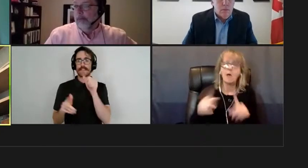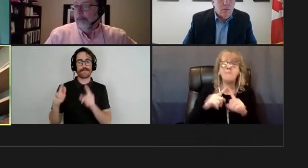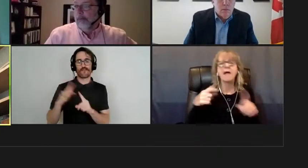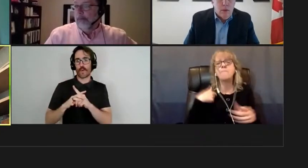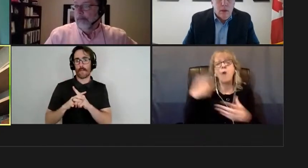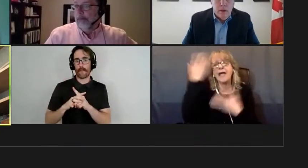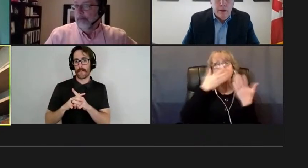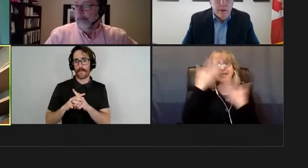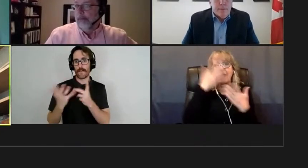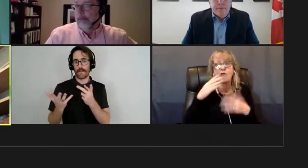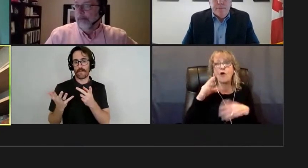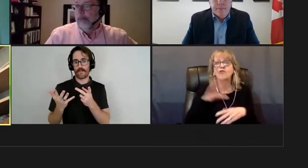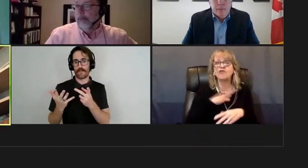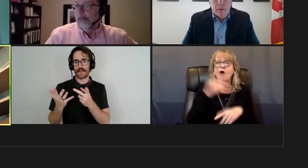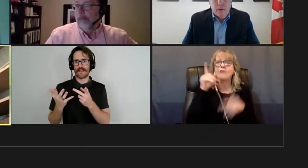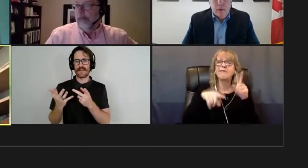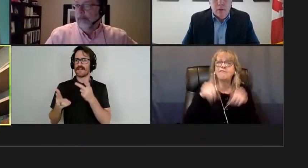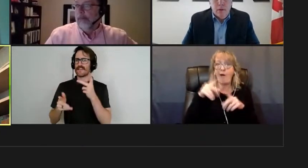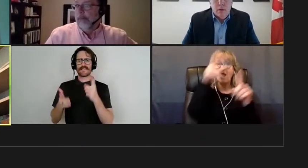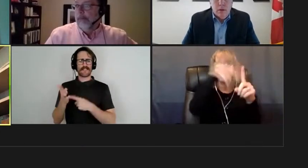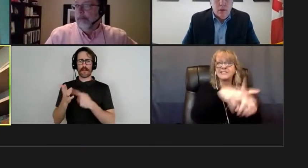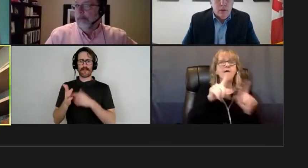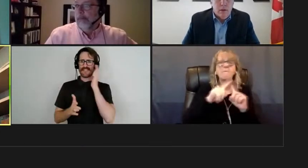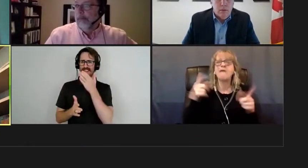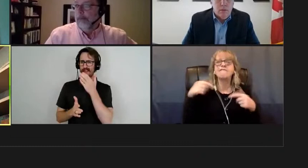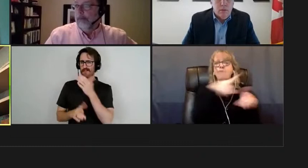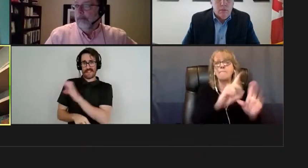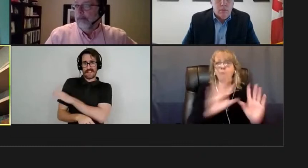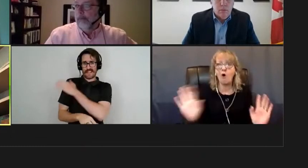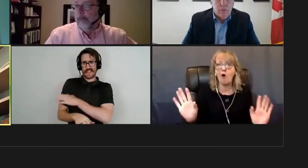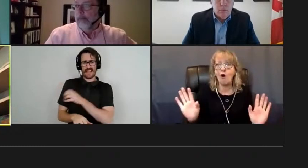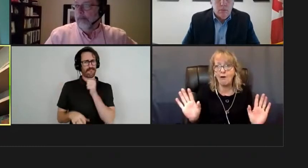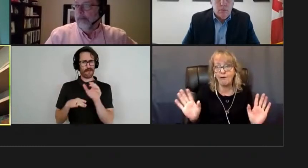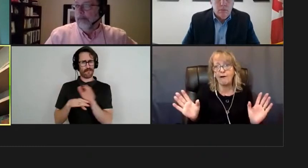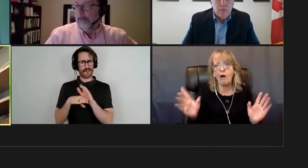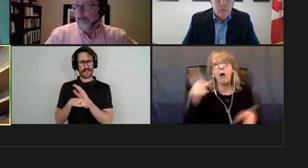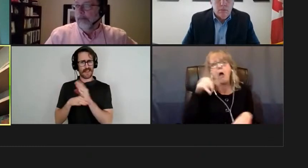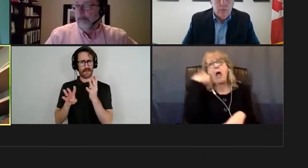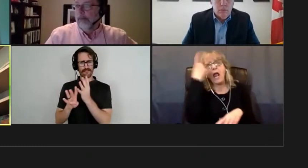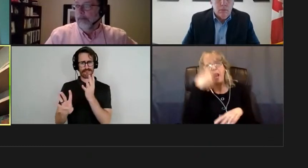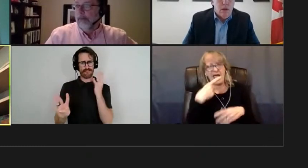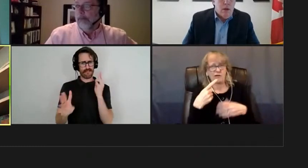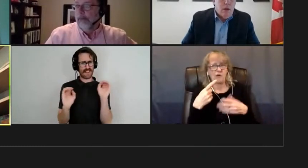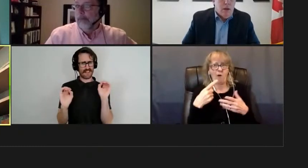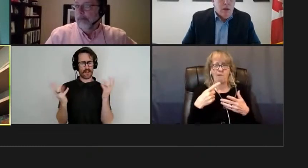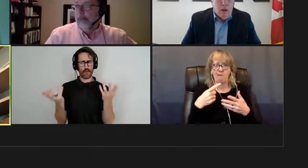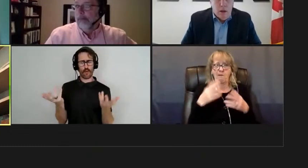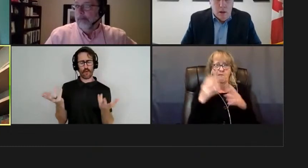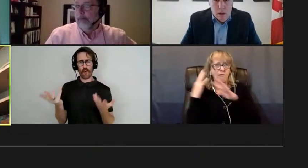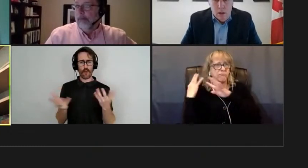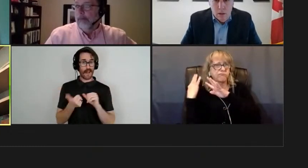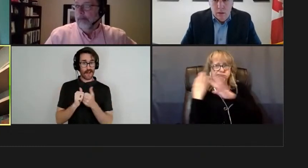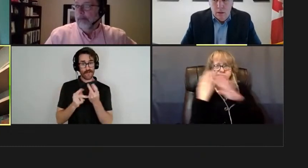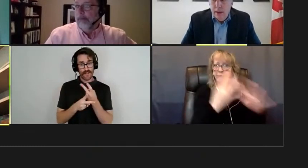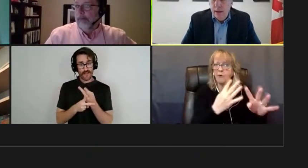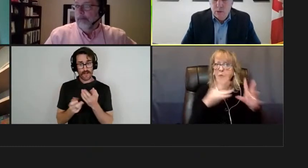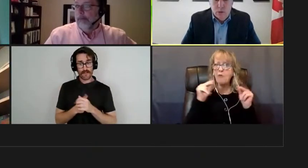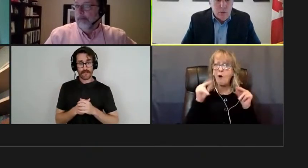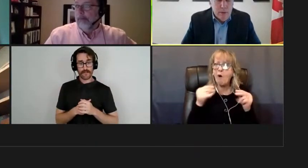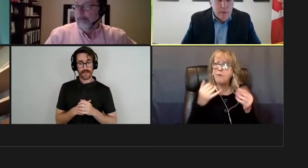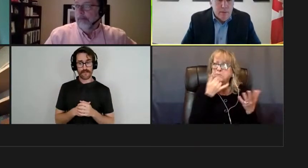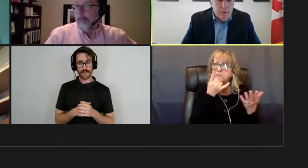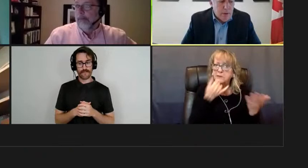know, that it doesn't look very busy in a clinic, and how are we dealing with it, and is it a big problem? Yeah,